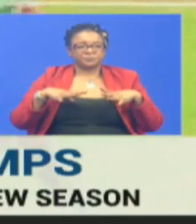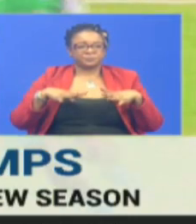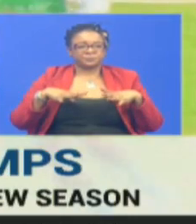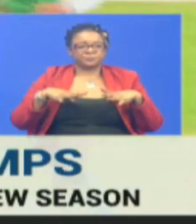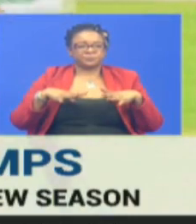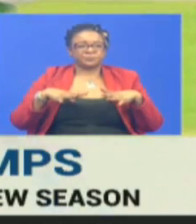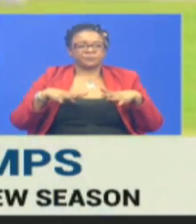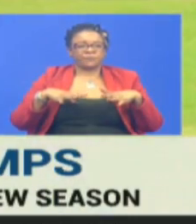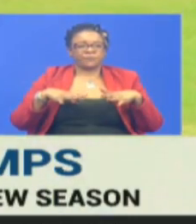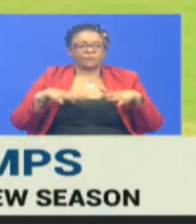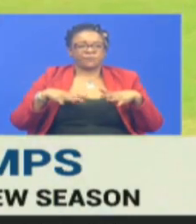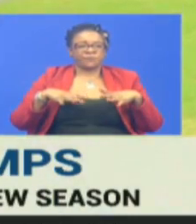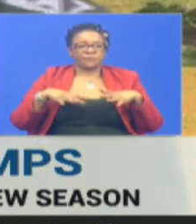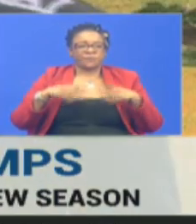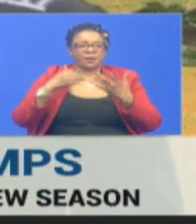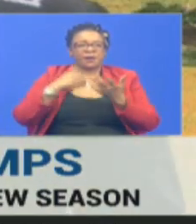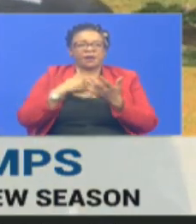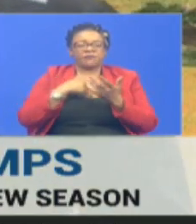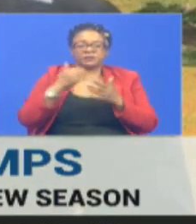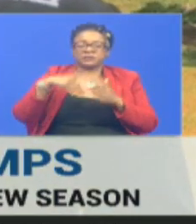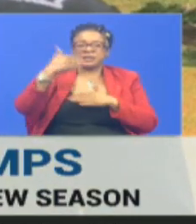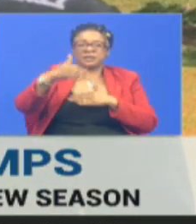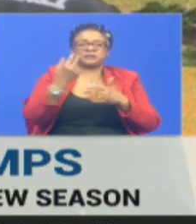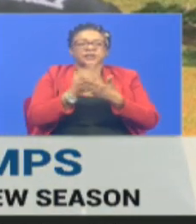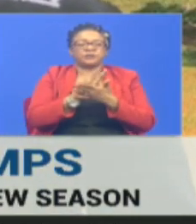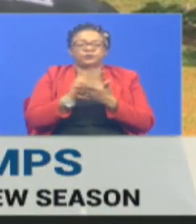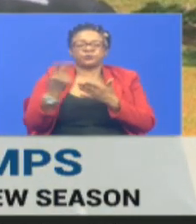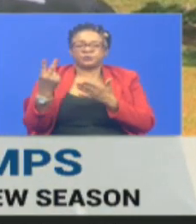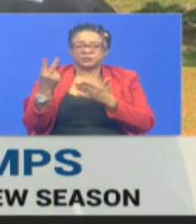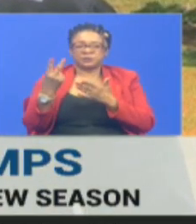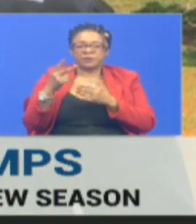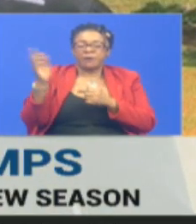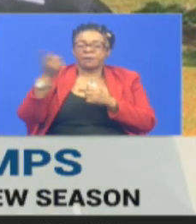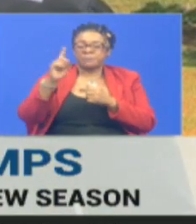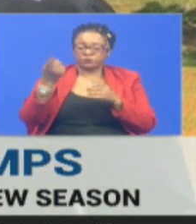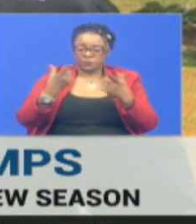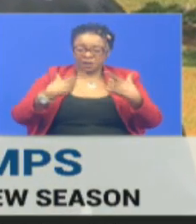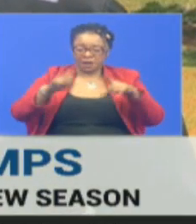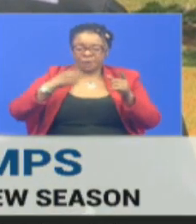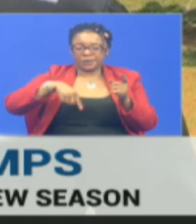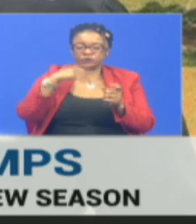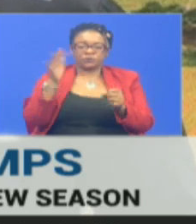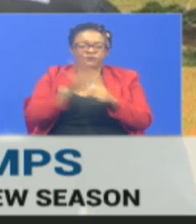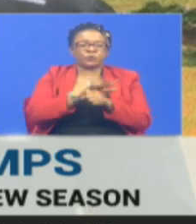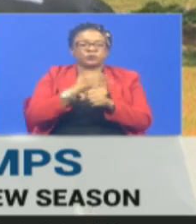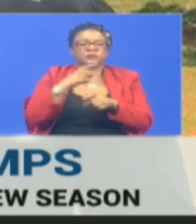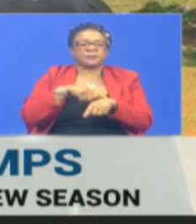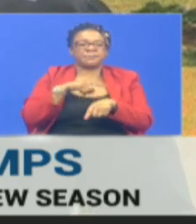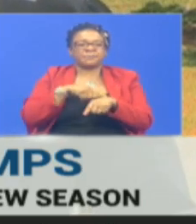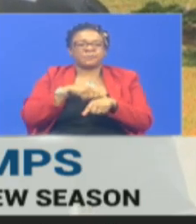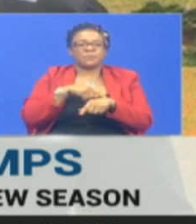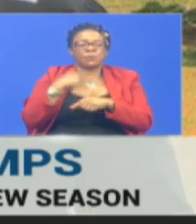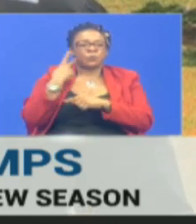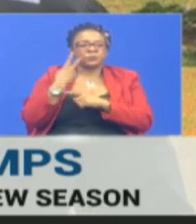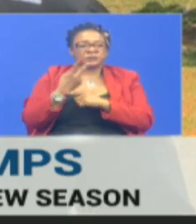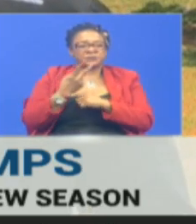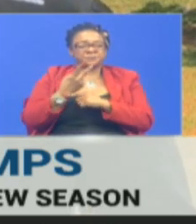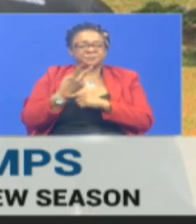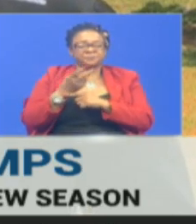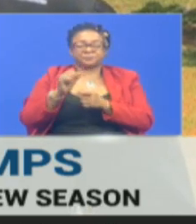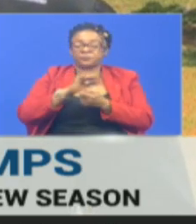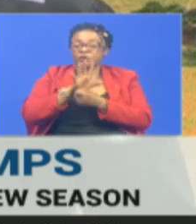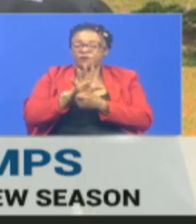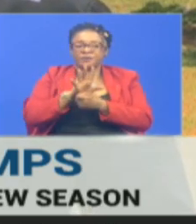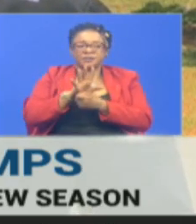in anticipation that maybe in the next 2 weeks the ministry will allow us to train full time. We can see that the COVID-19